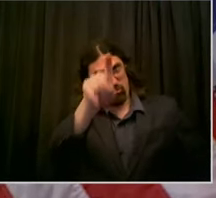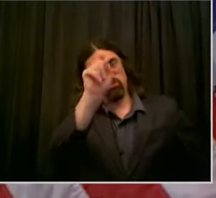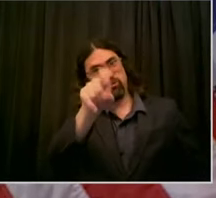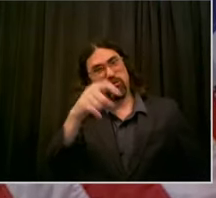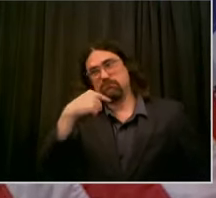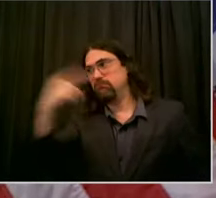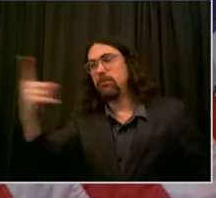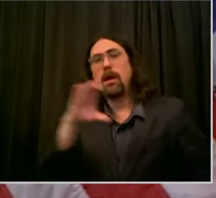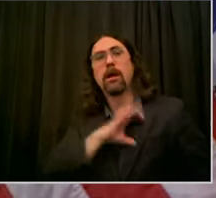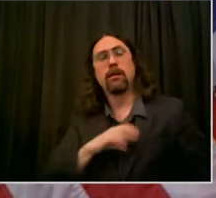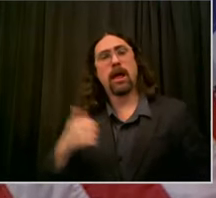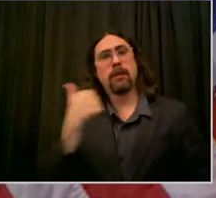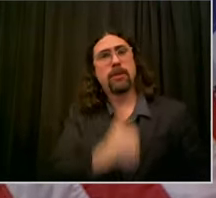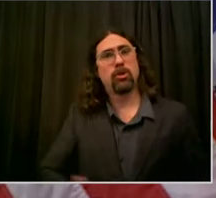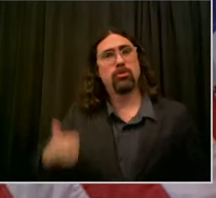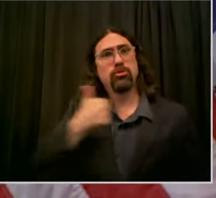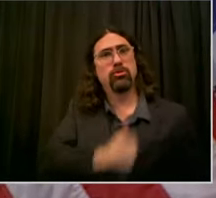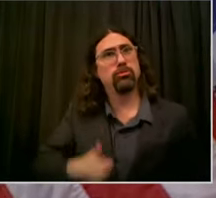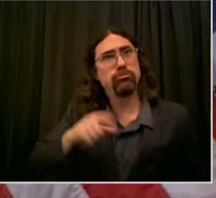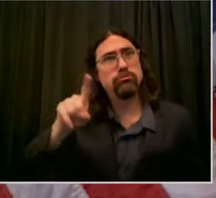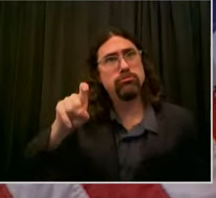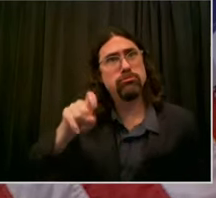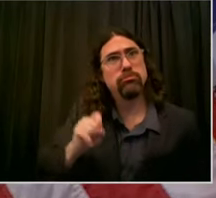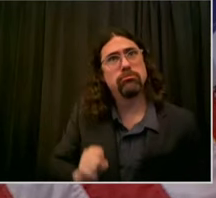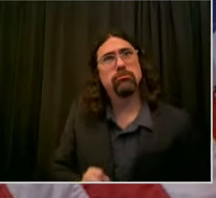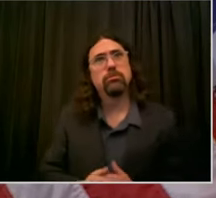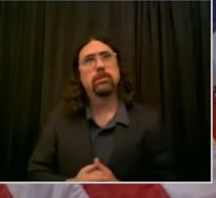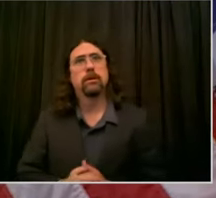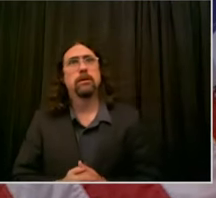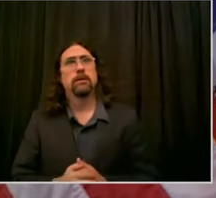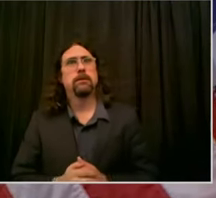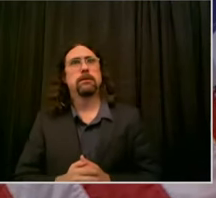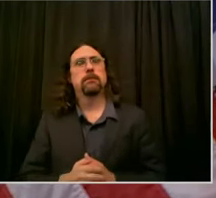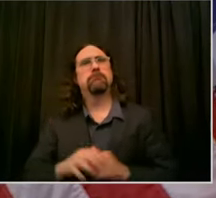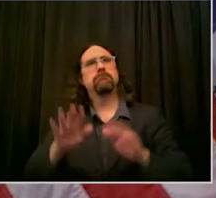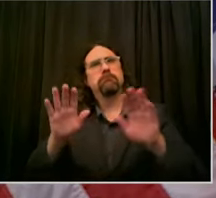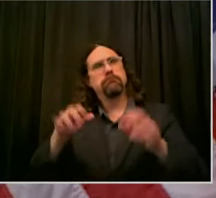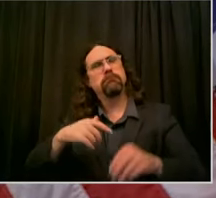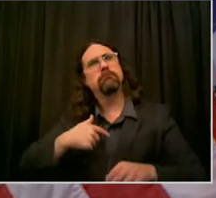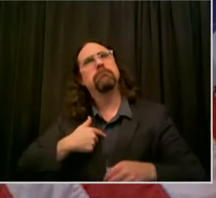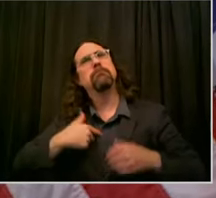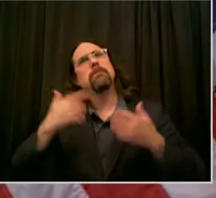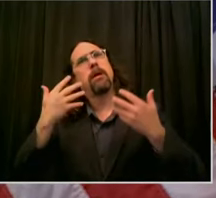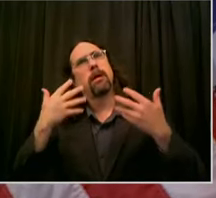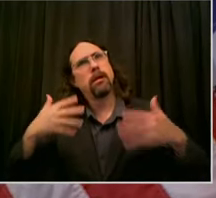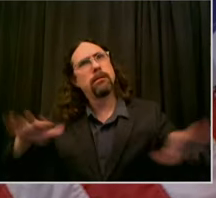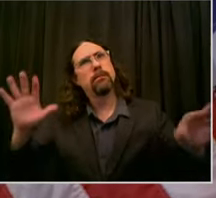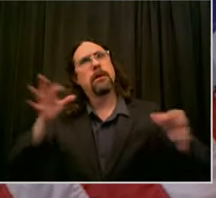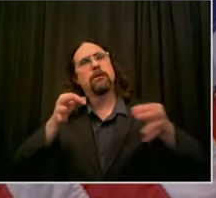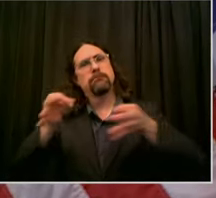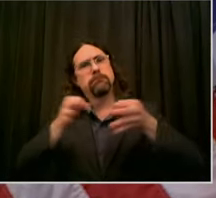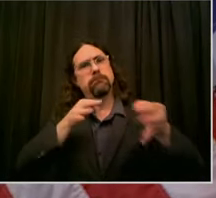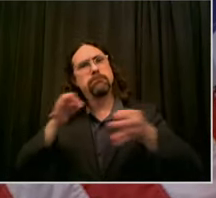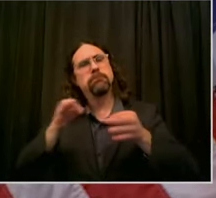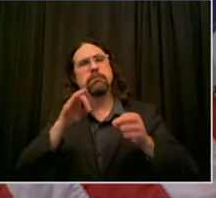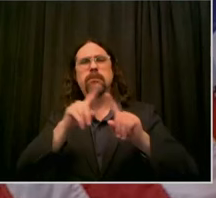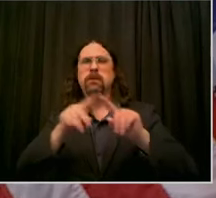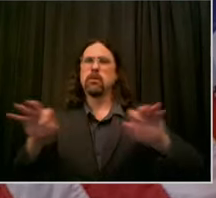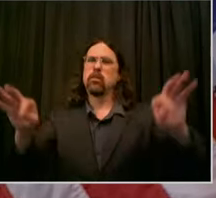talk about that in detail. I want to understand the whole picture. If I ever say something and then learn more and believe what I said was